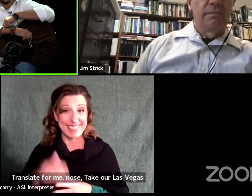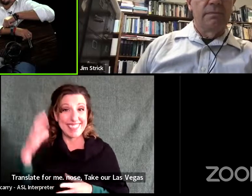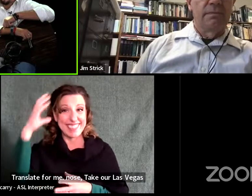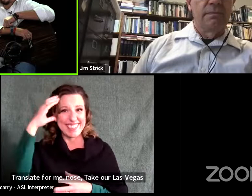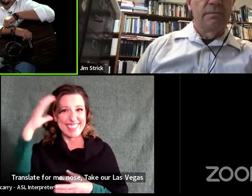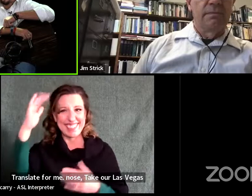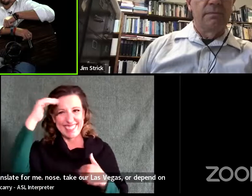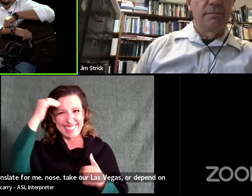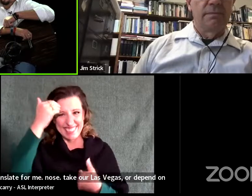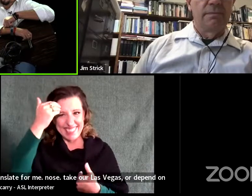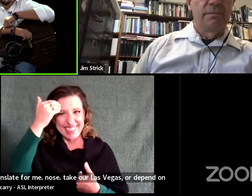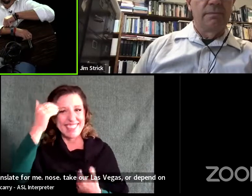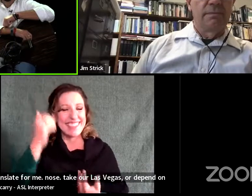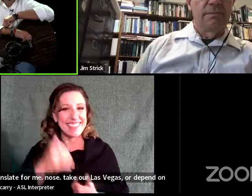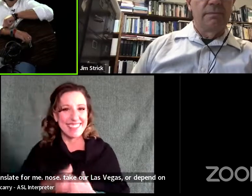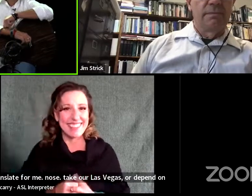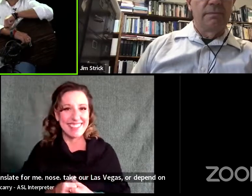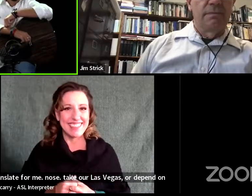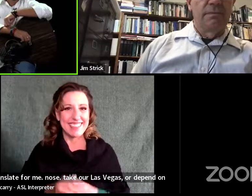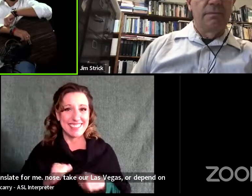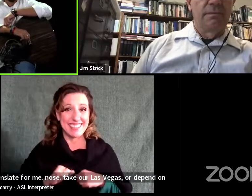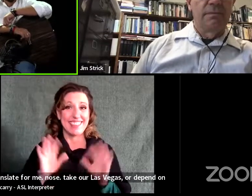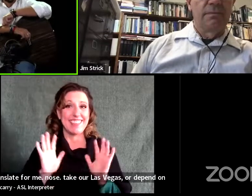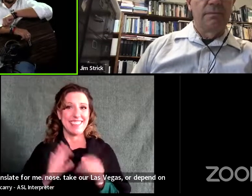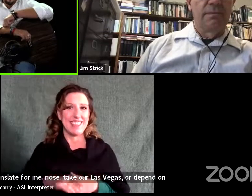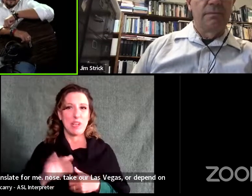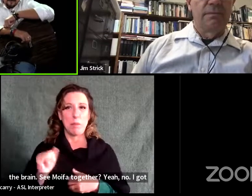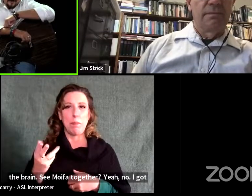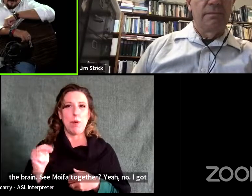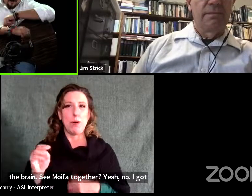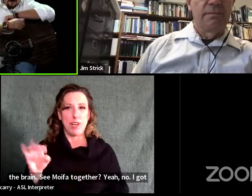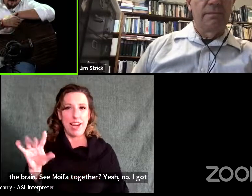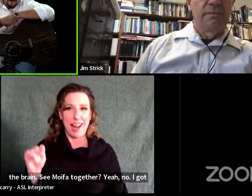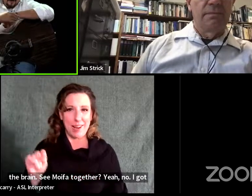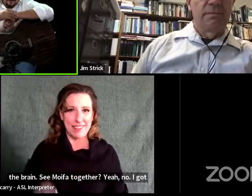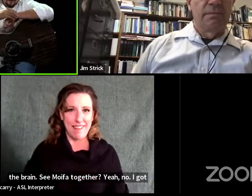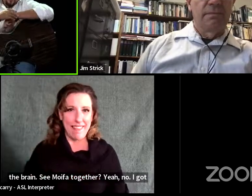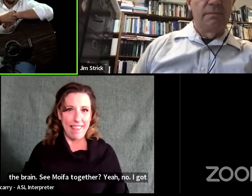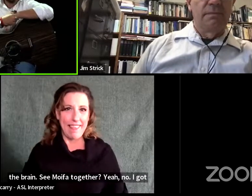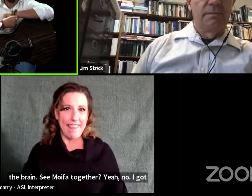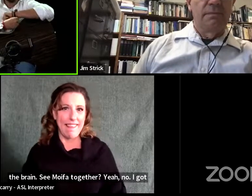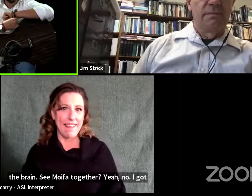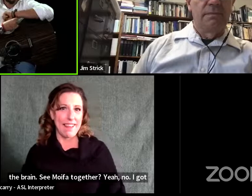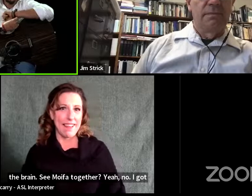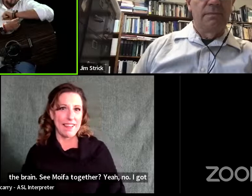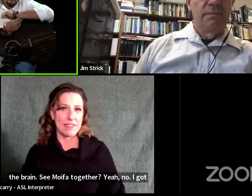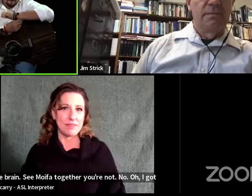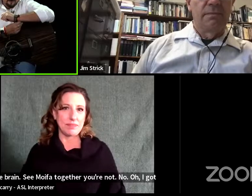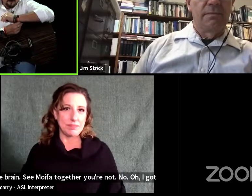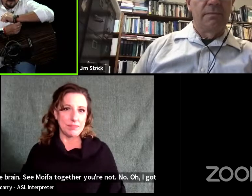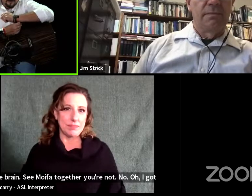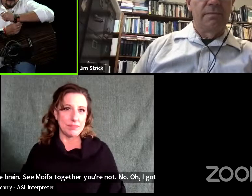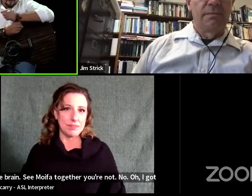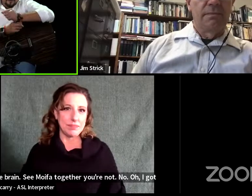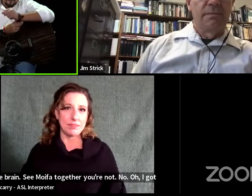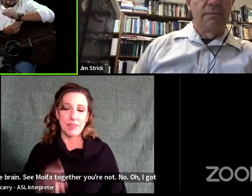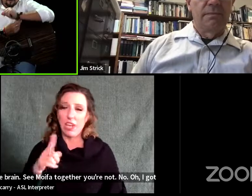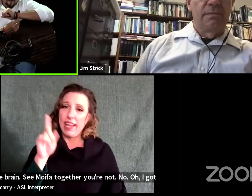Muy fatigada y ya no. Oh, no I got you. Okay. Well, you have to